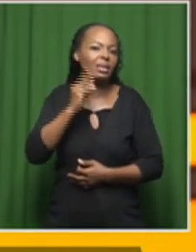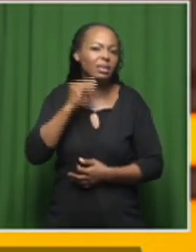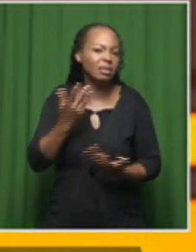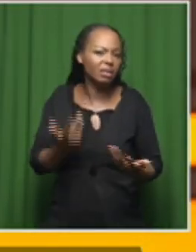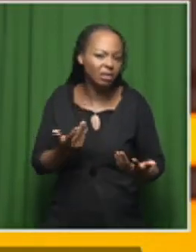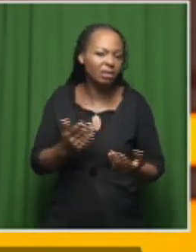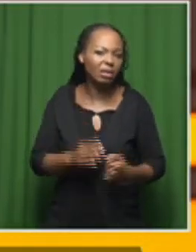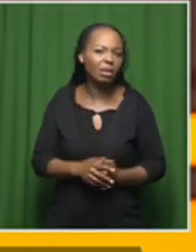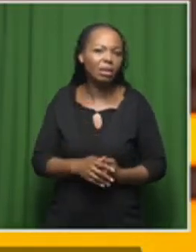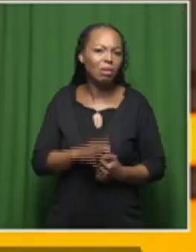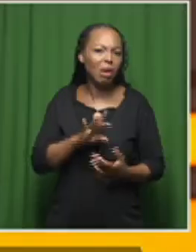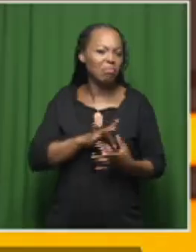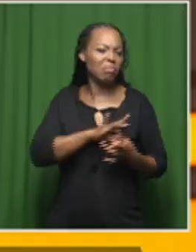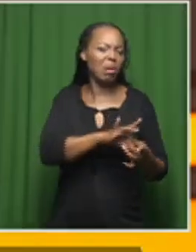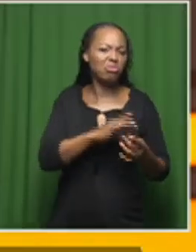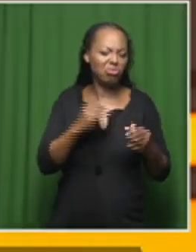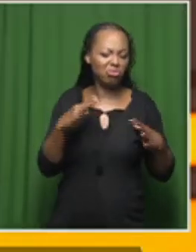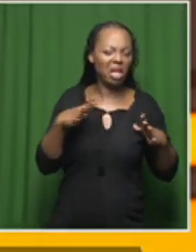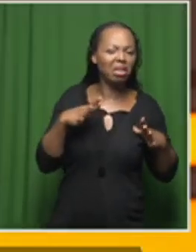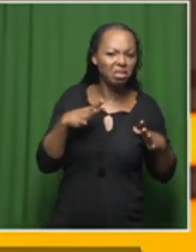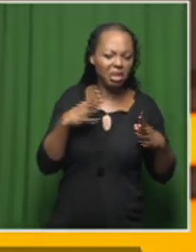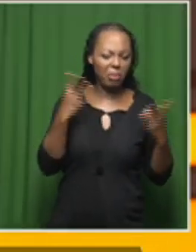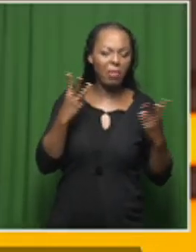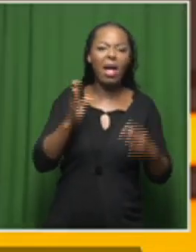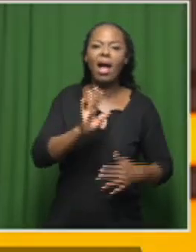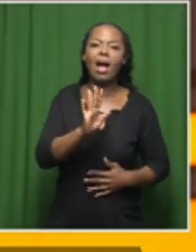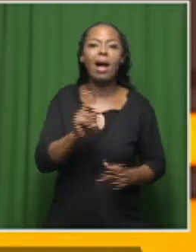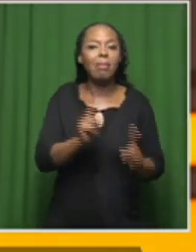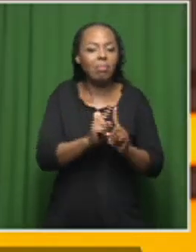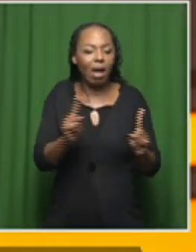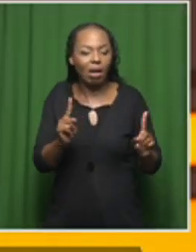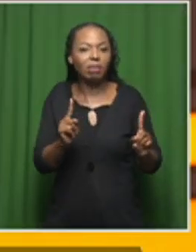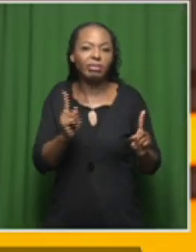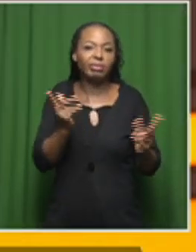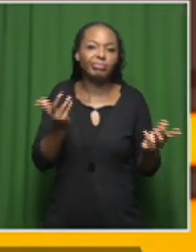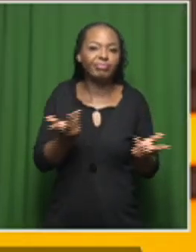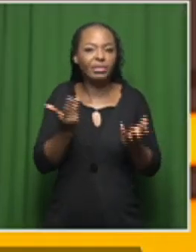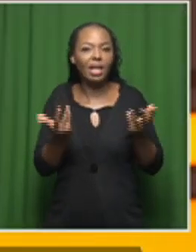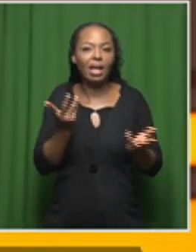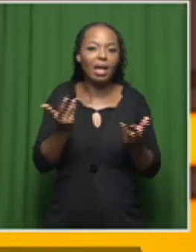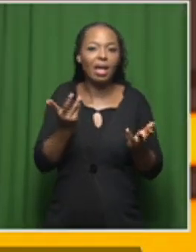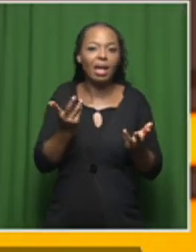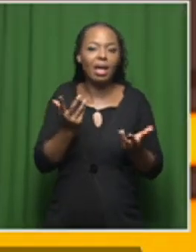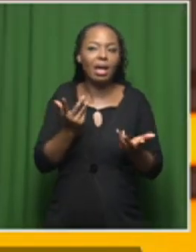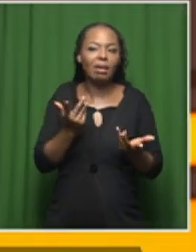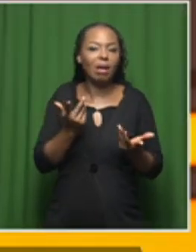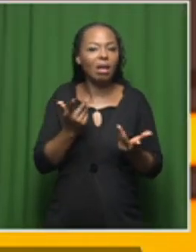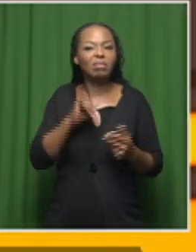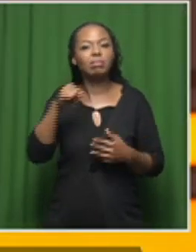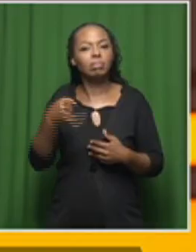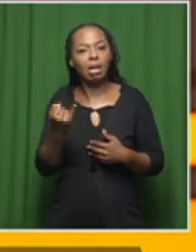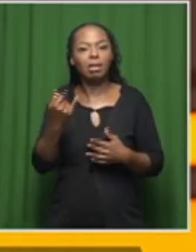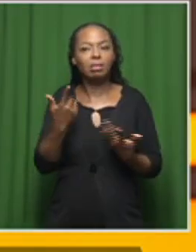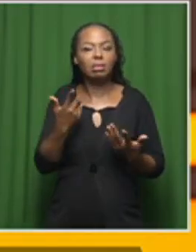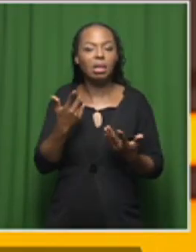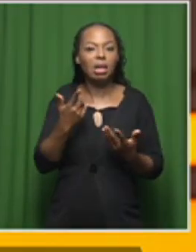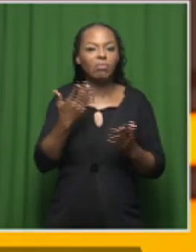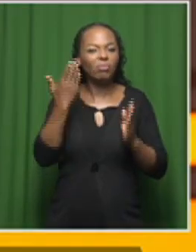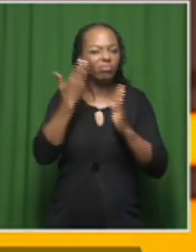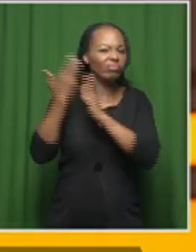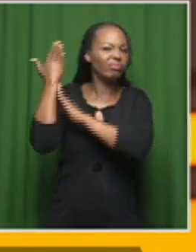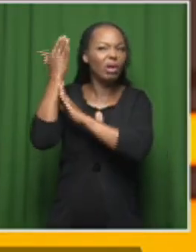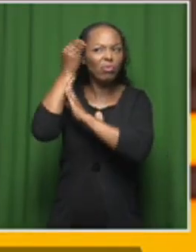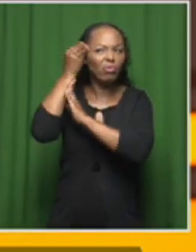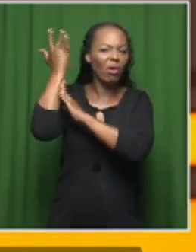know, rich upper class type people, but actually, it isn't. You know, we Yeah. have to just overcome that. And I think things